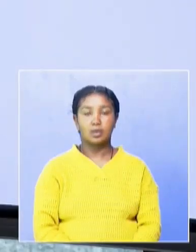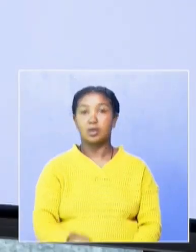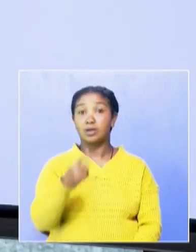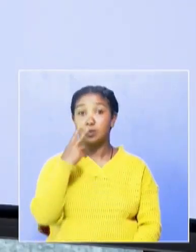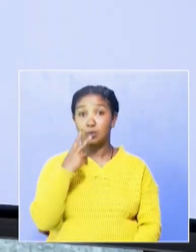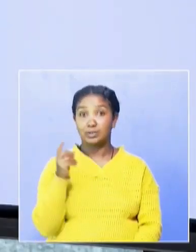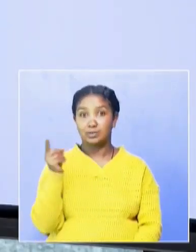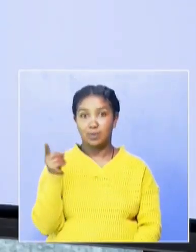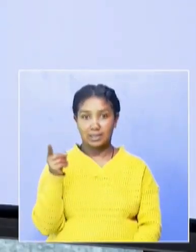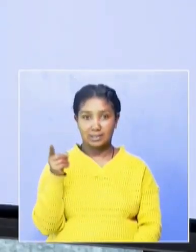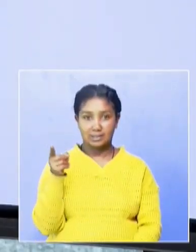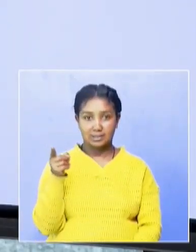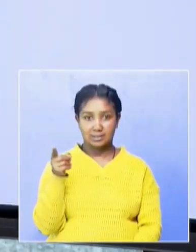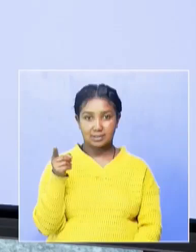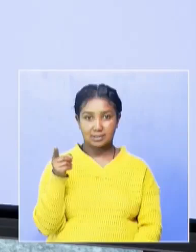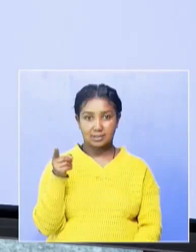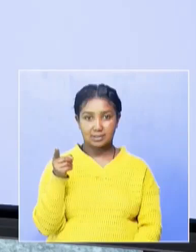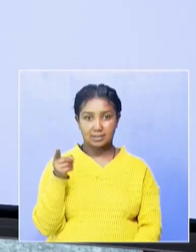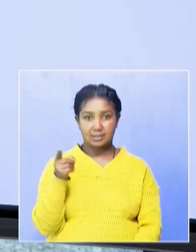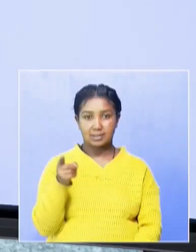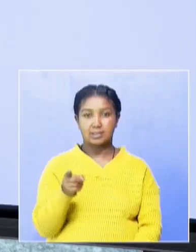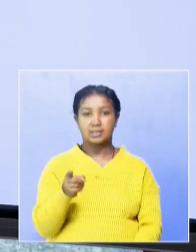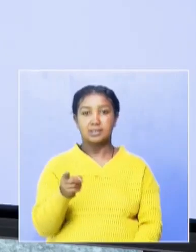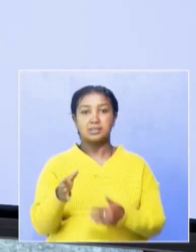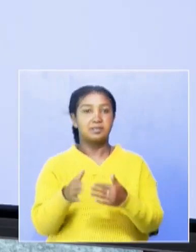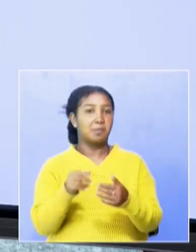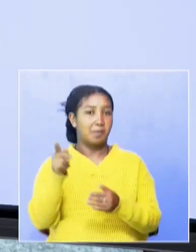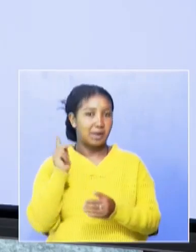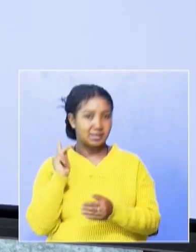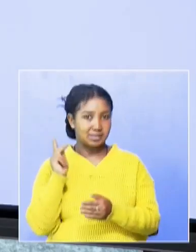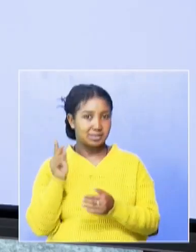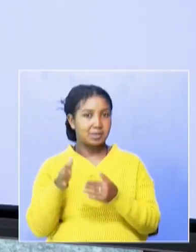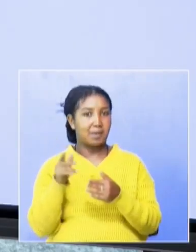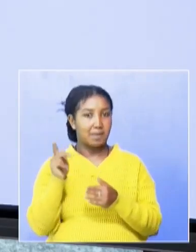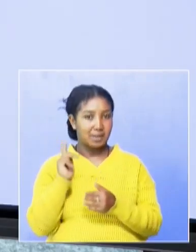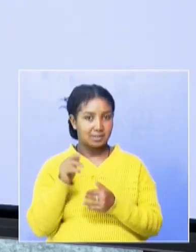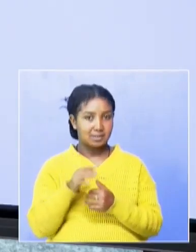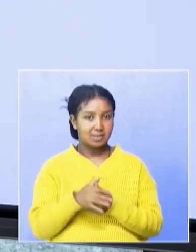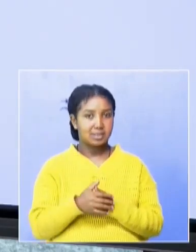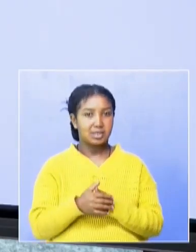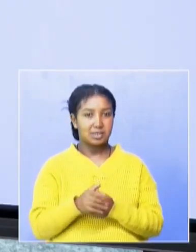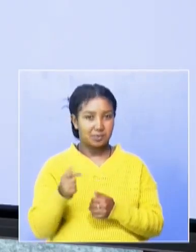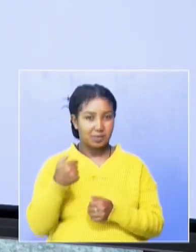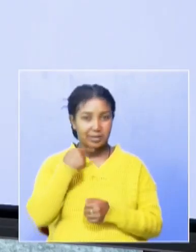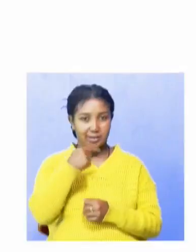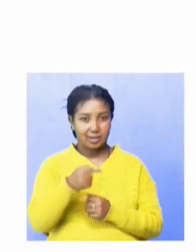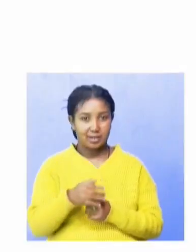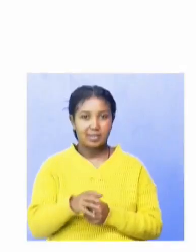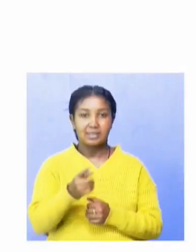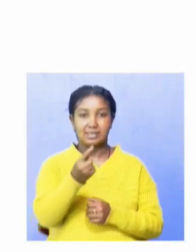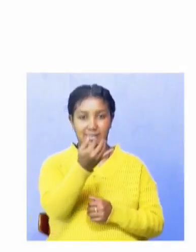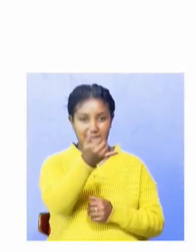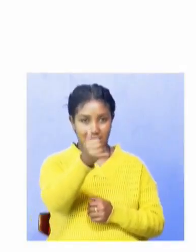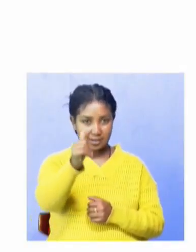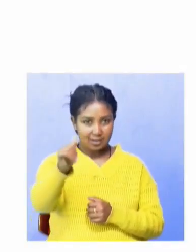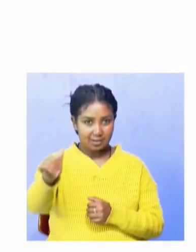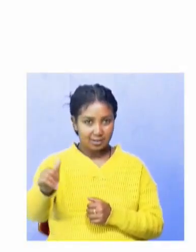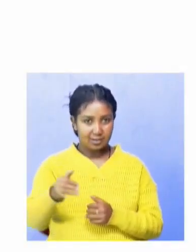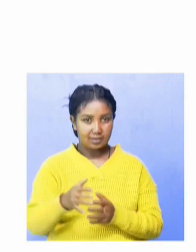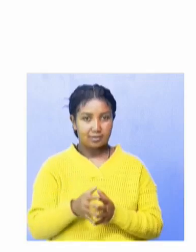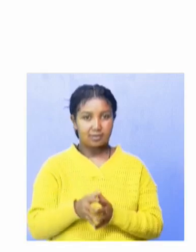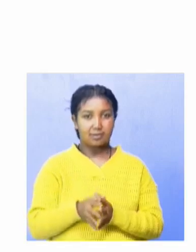Look, this one is simple past. And also we can say they